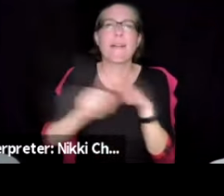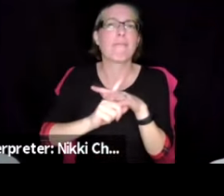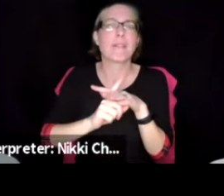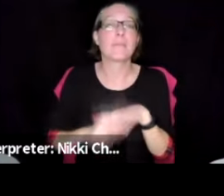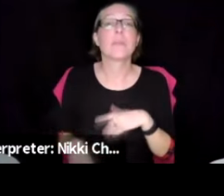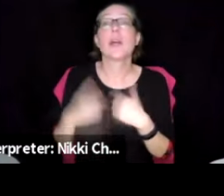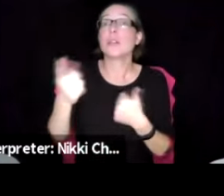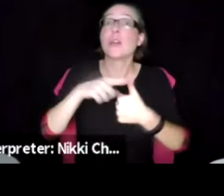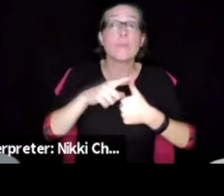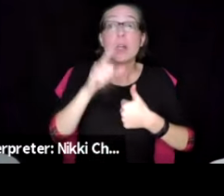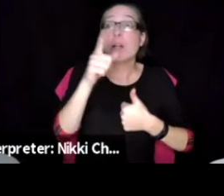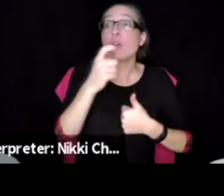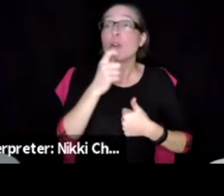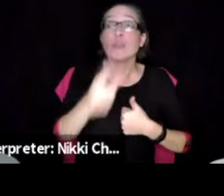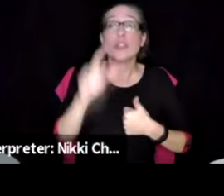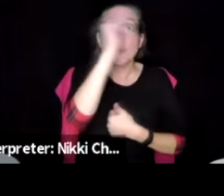picture doing research?